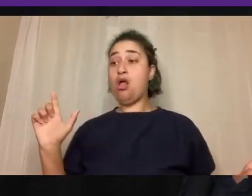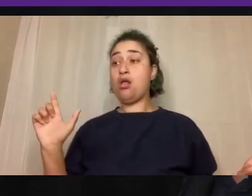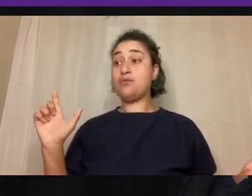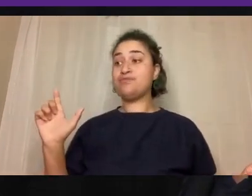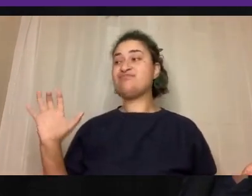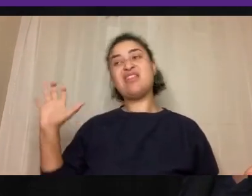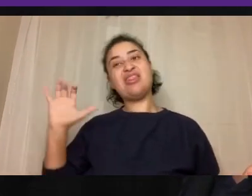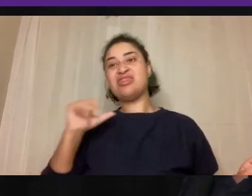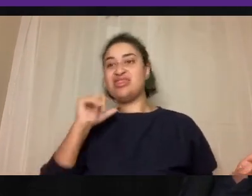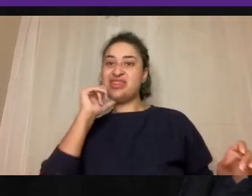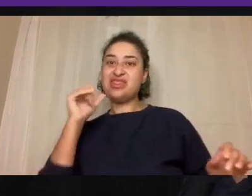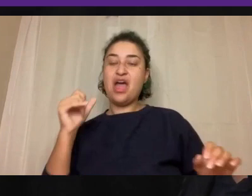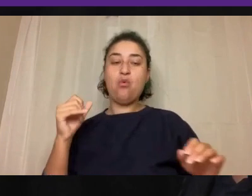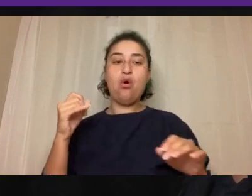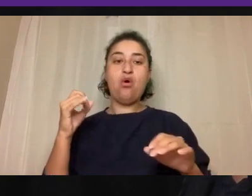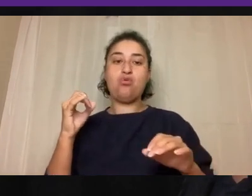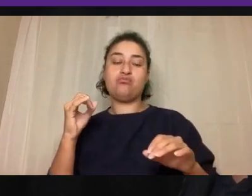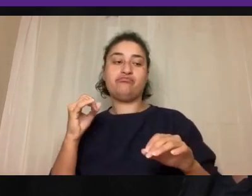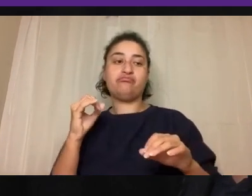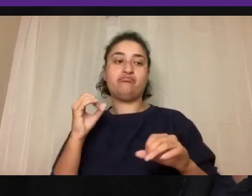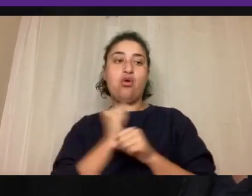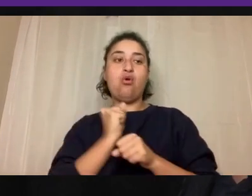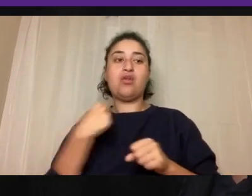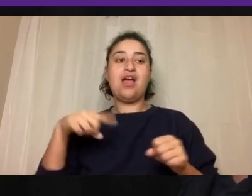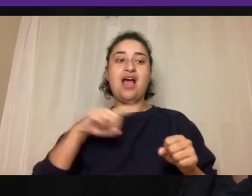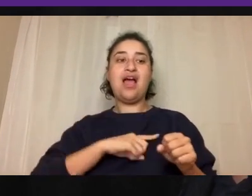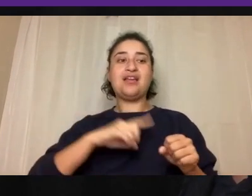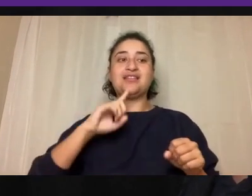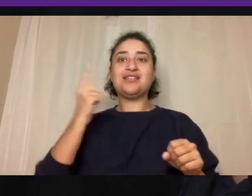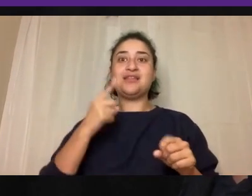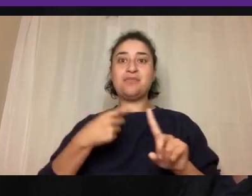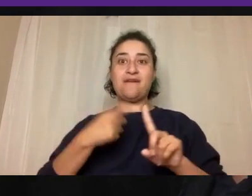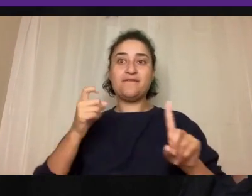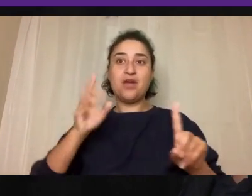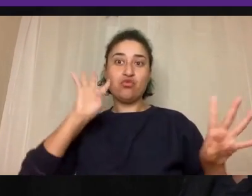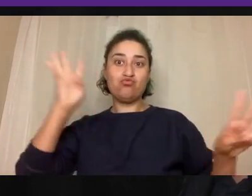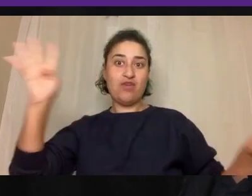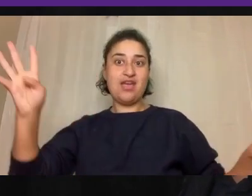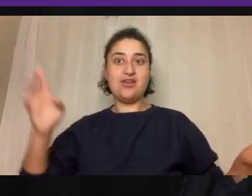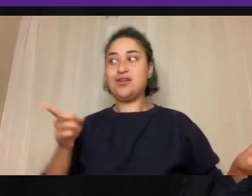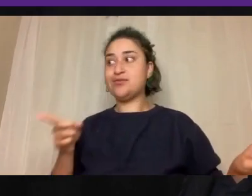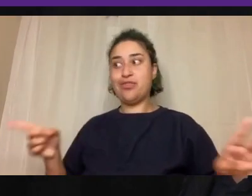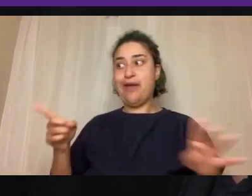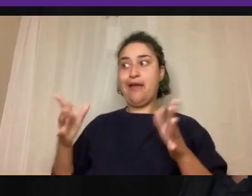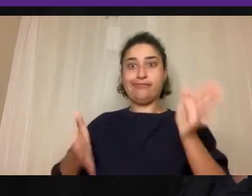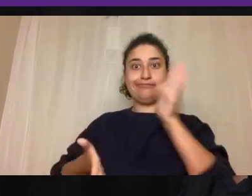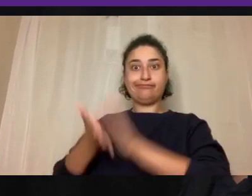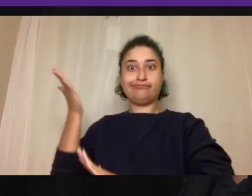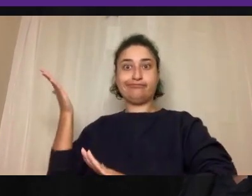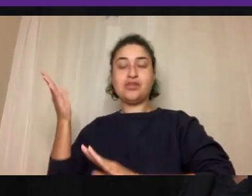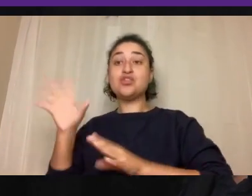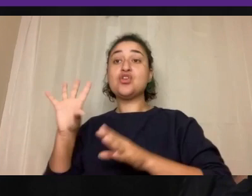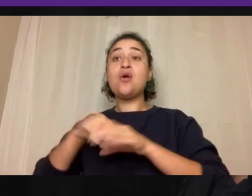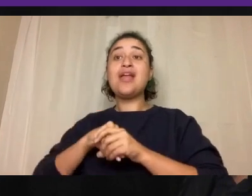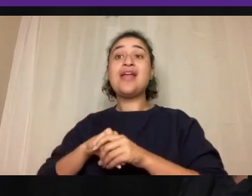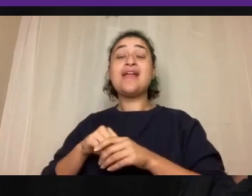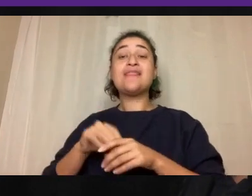us. This is something from Creator, and they retreated. And so in Monacan language, the natural bridge